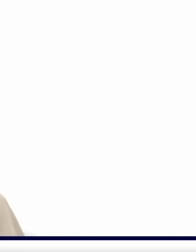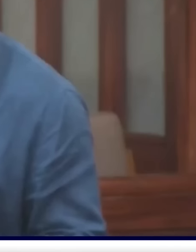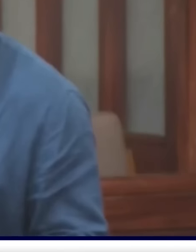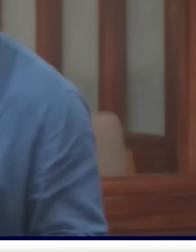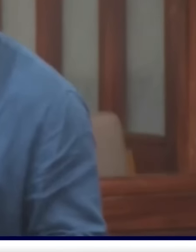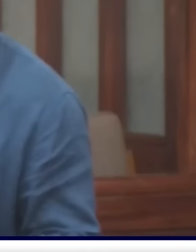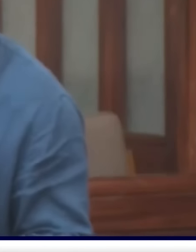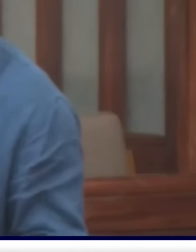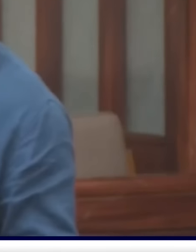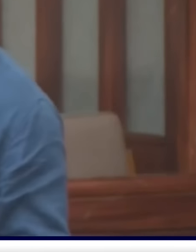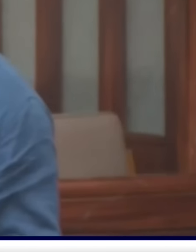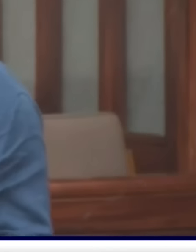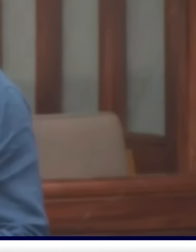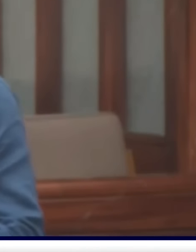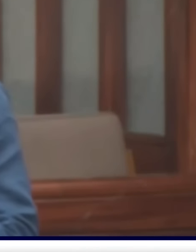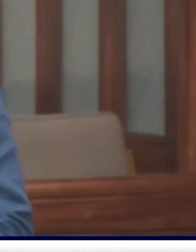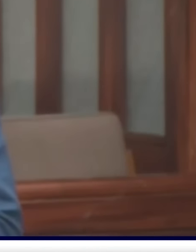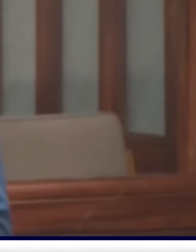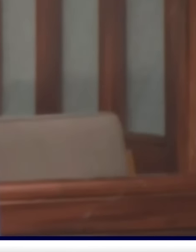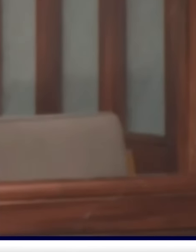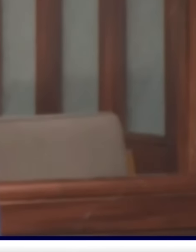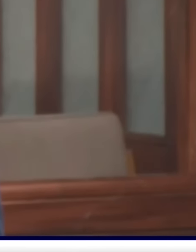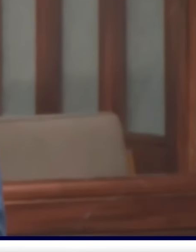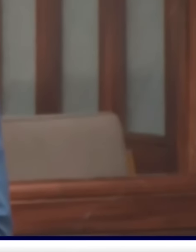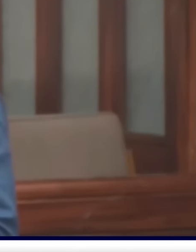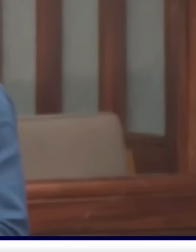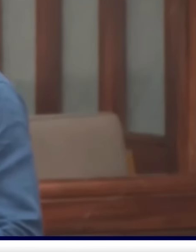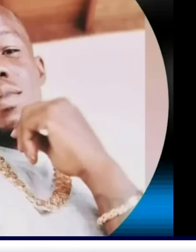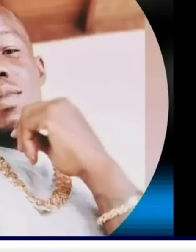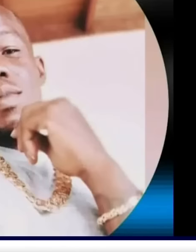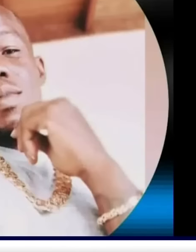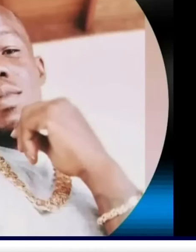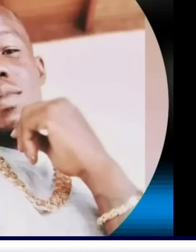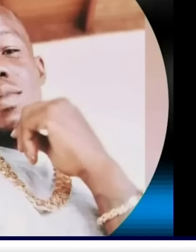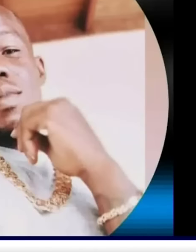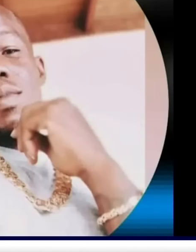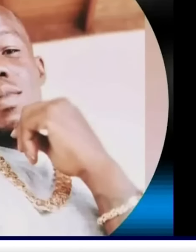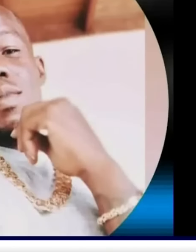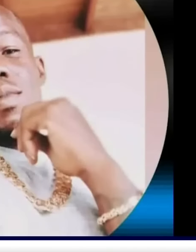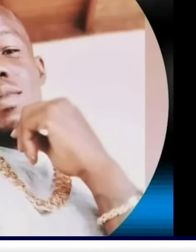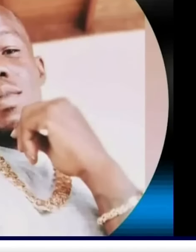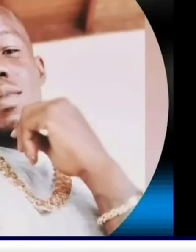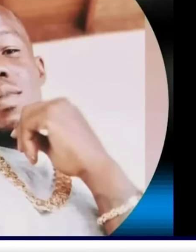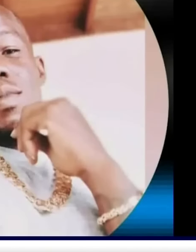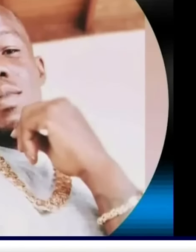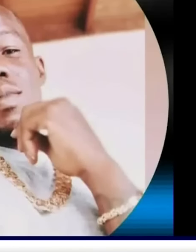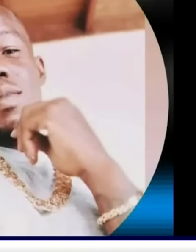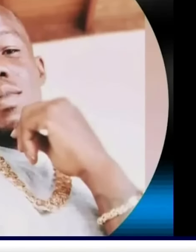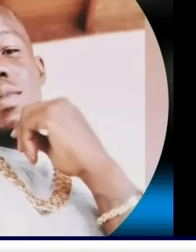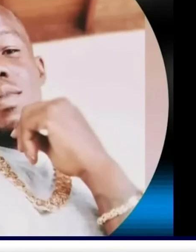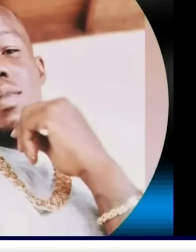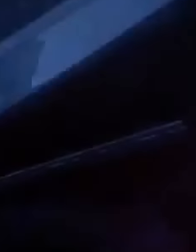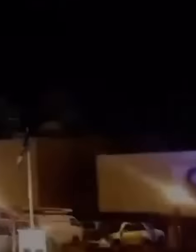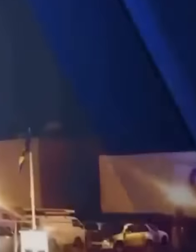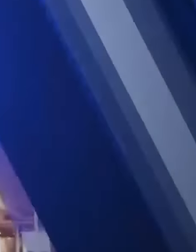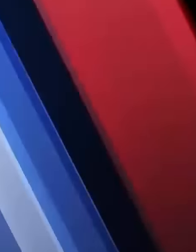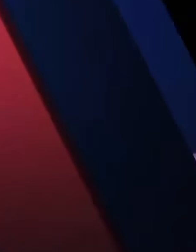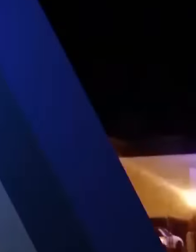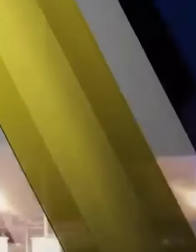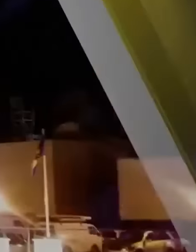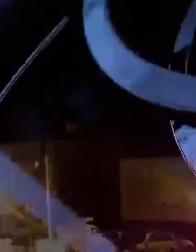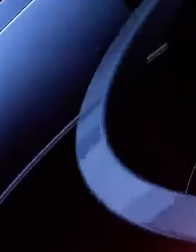Government prepares for its second debt for climate swap. 2 murders within 15 hours keep police busy.